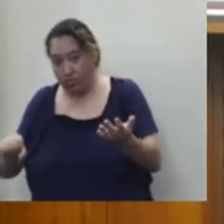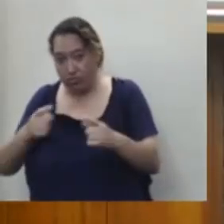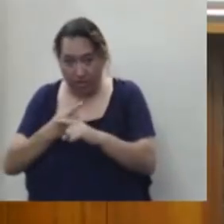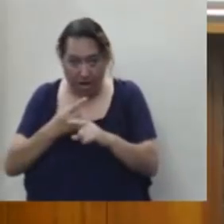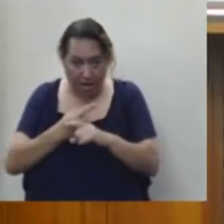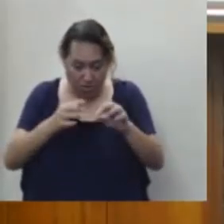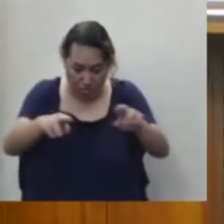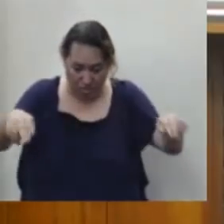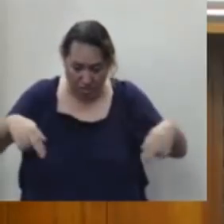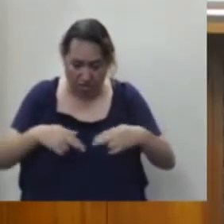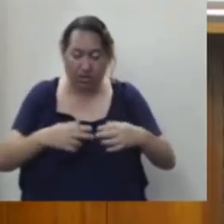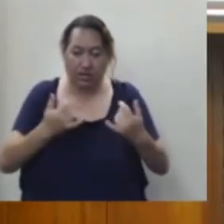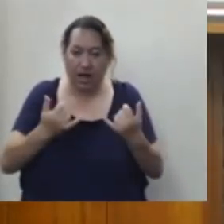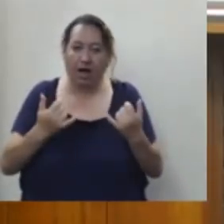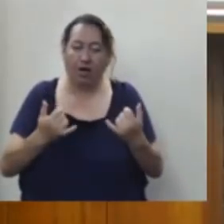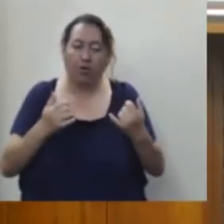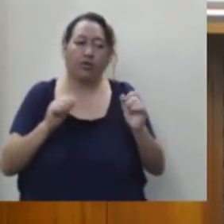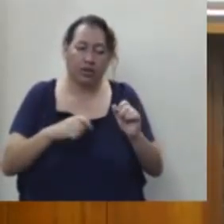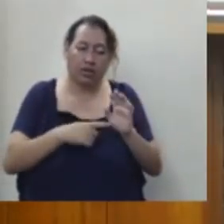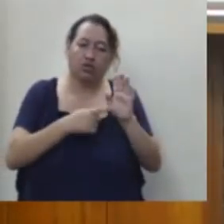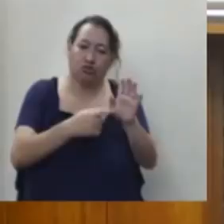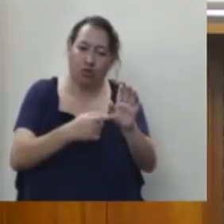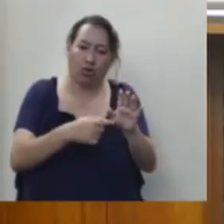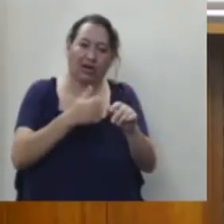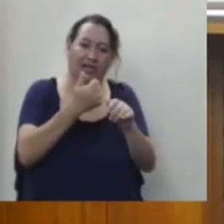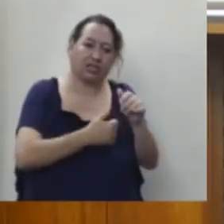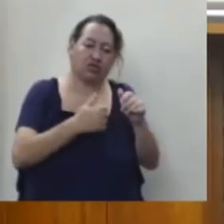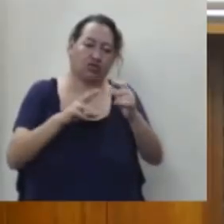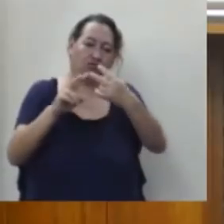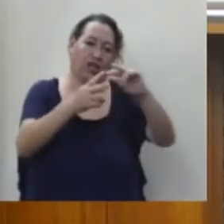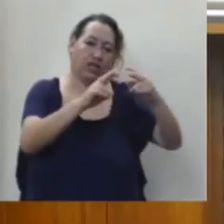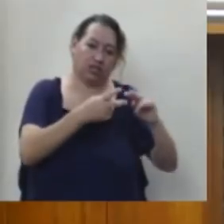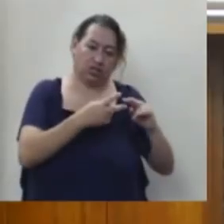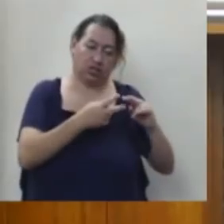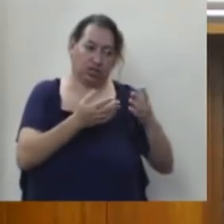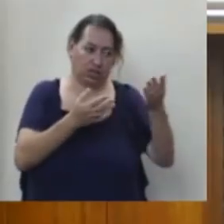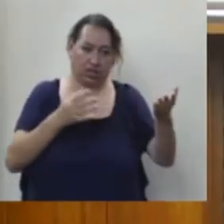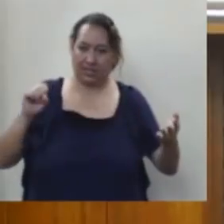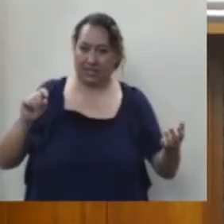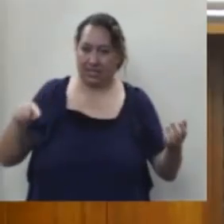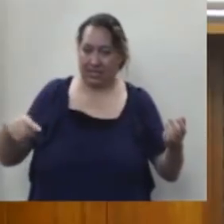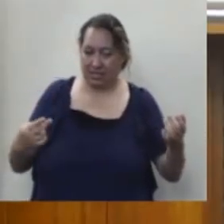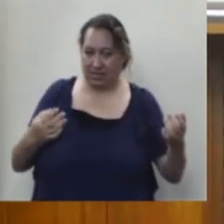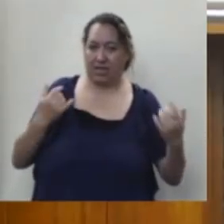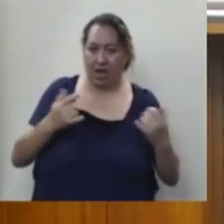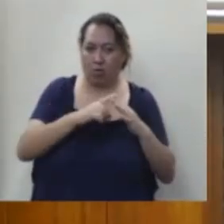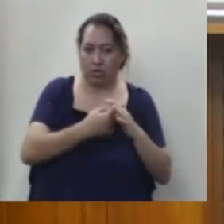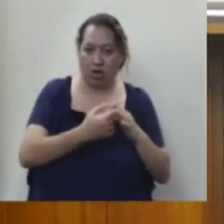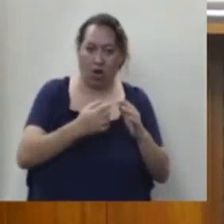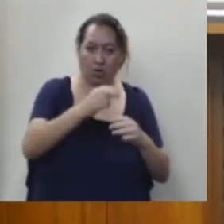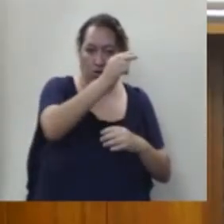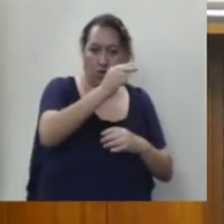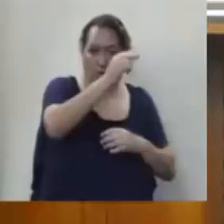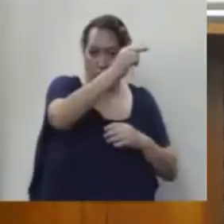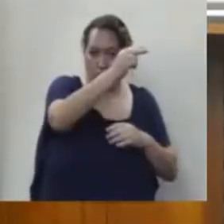with you that we can do it by every single village. So Stephanie, let's start with the northern region. So